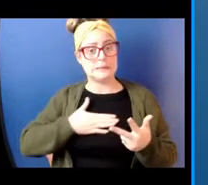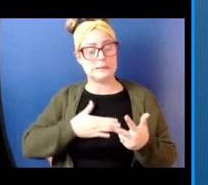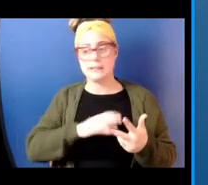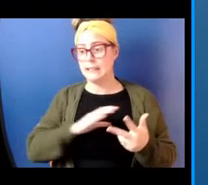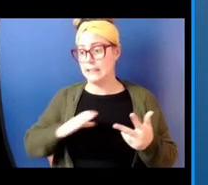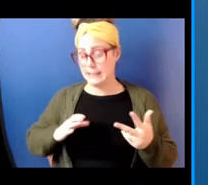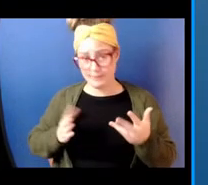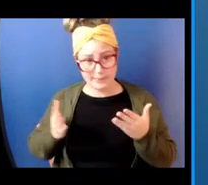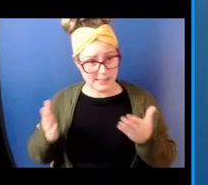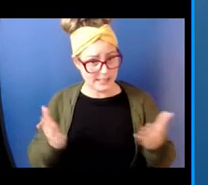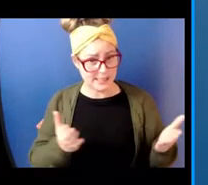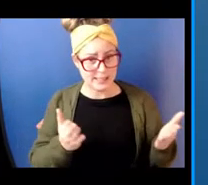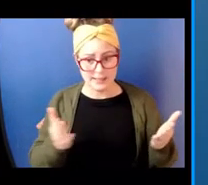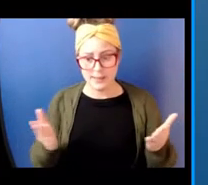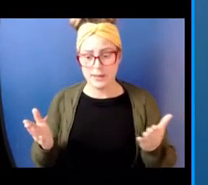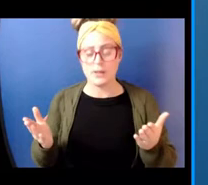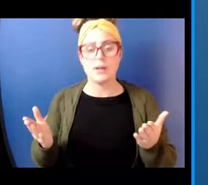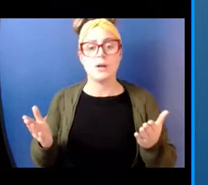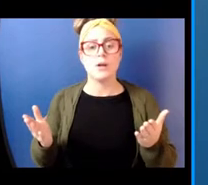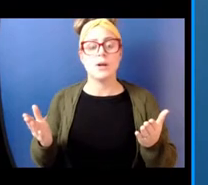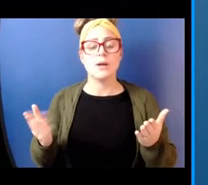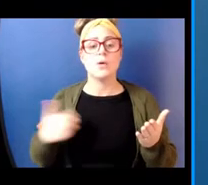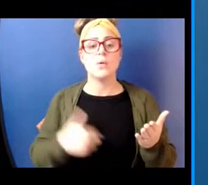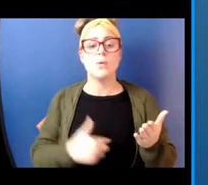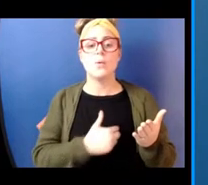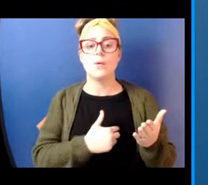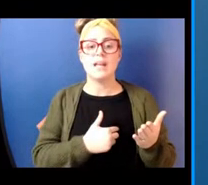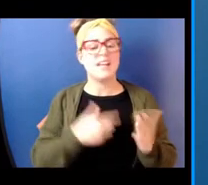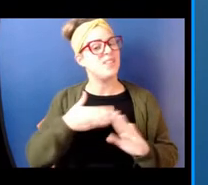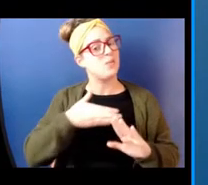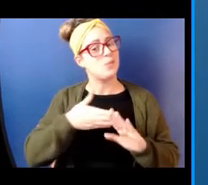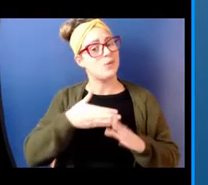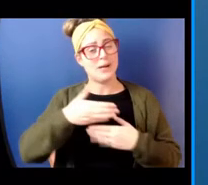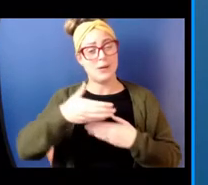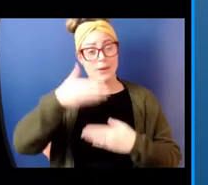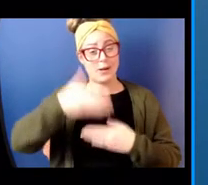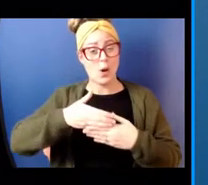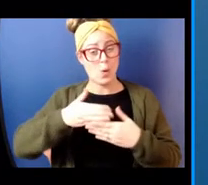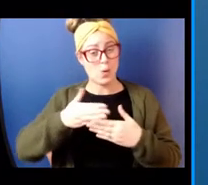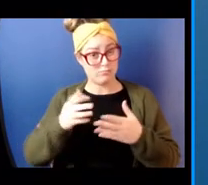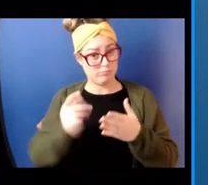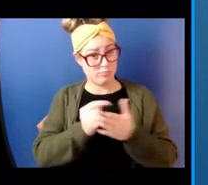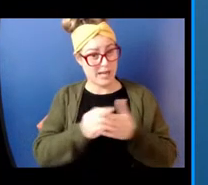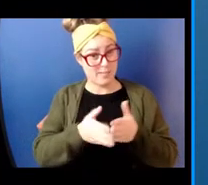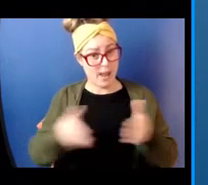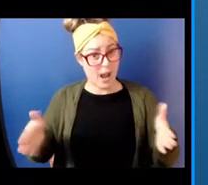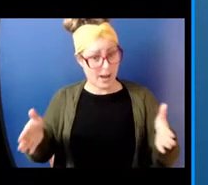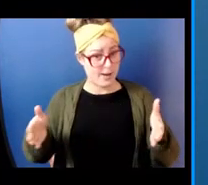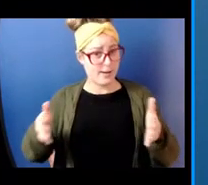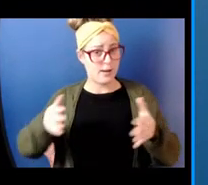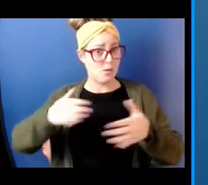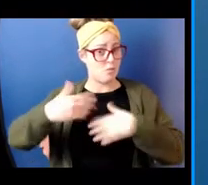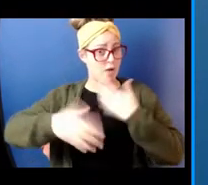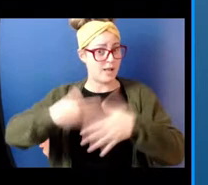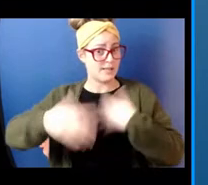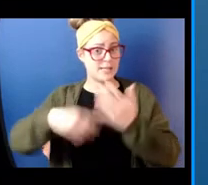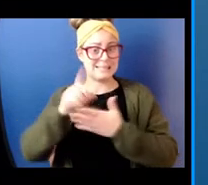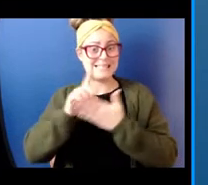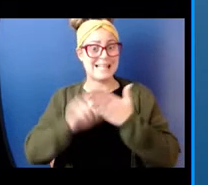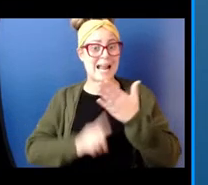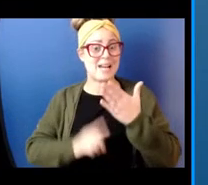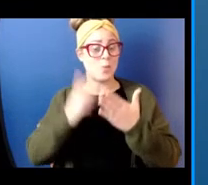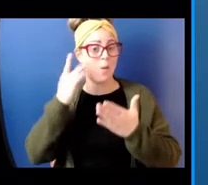that we you know the pre-window process was designed to produce